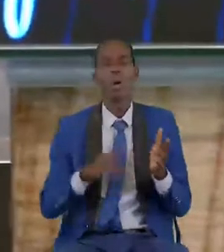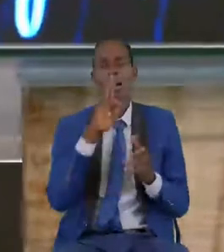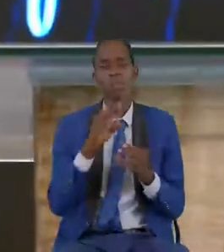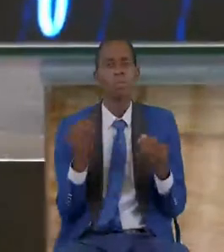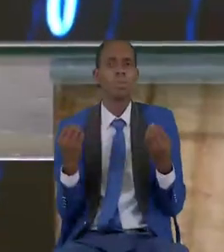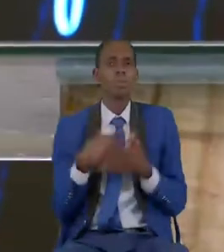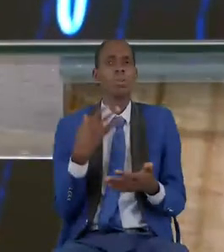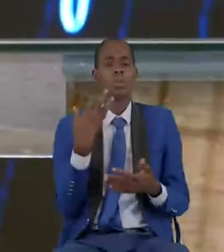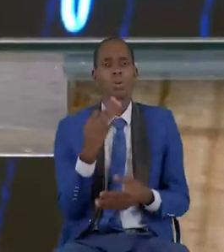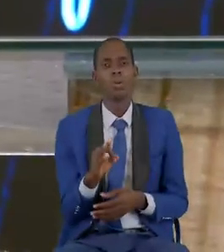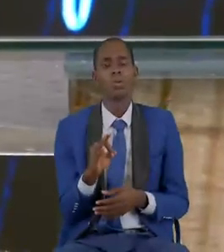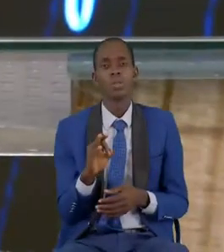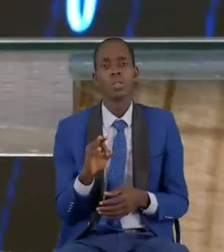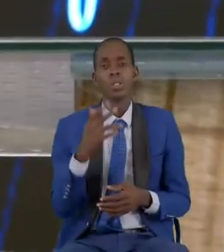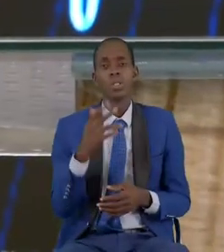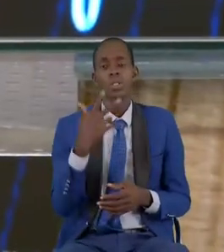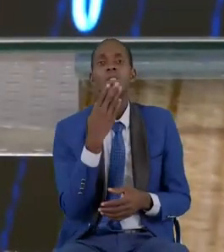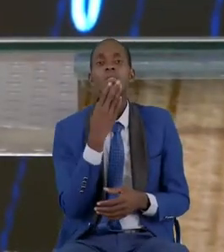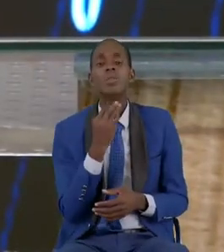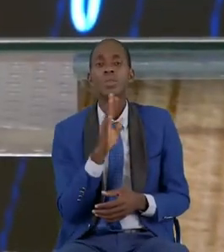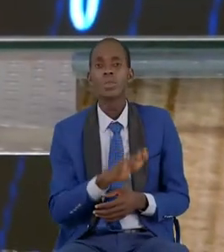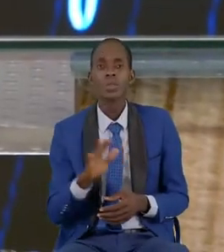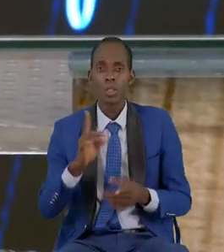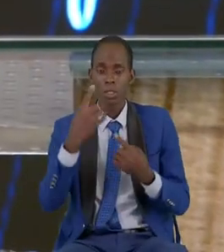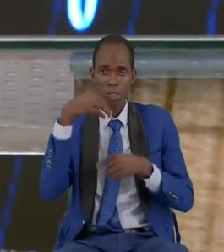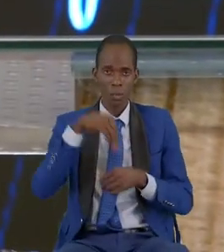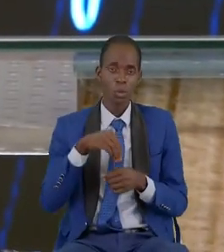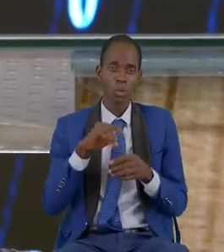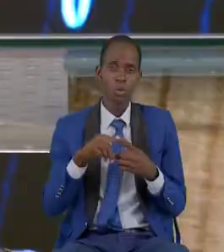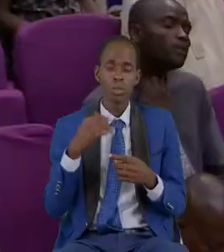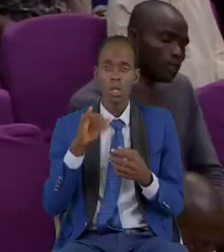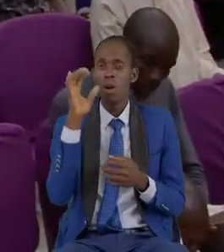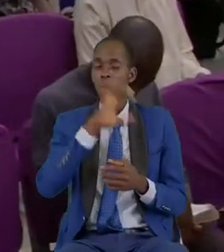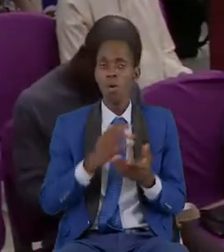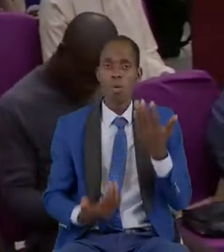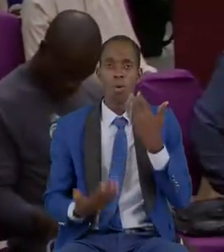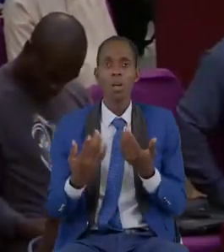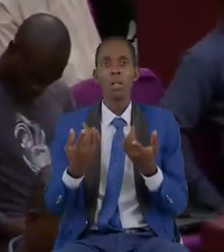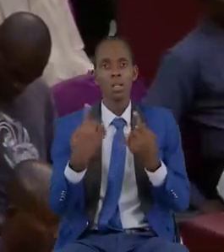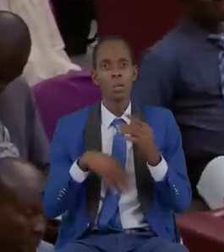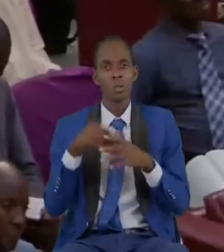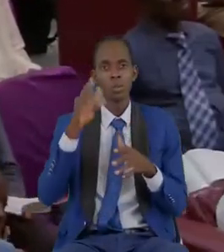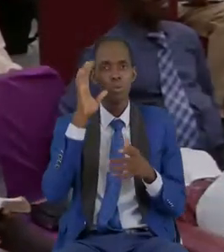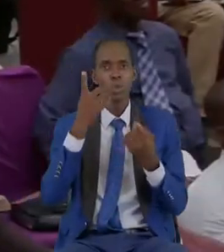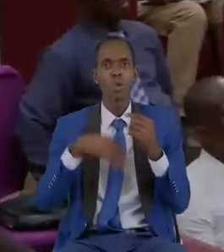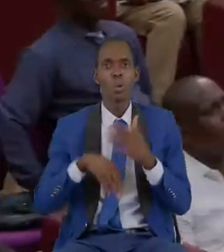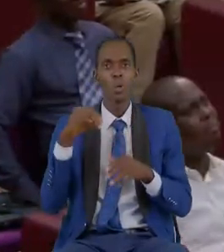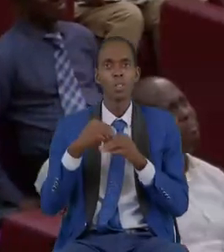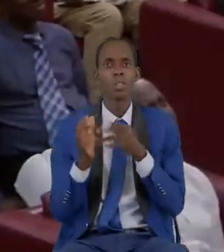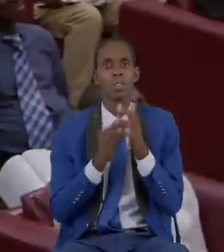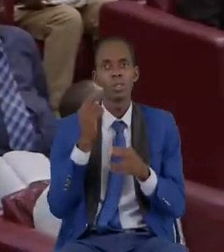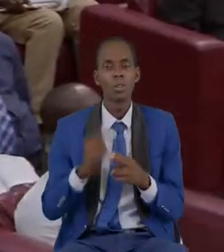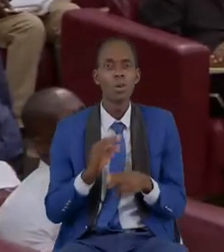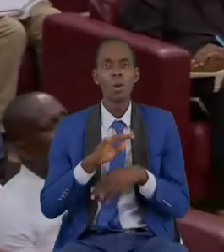and Abednego, they went in and they came out. You will come out. And all the Pharisees and all the